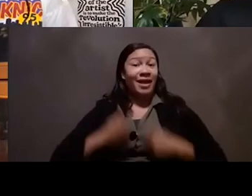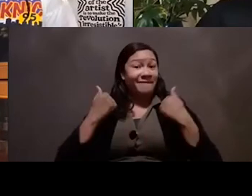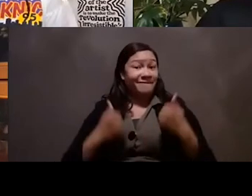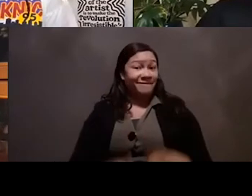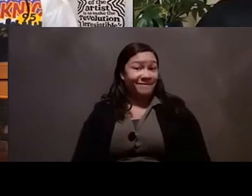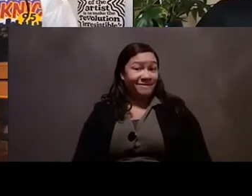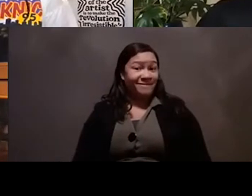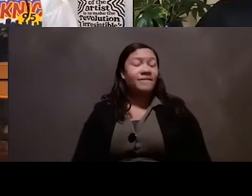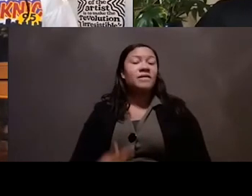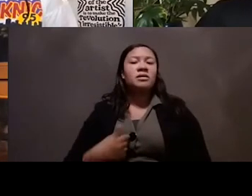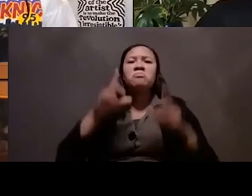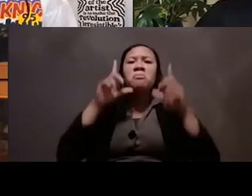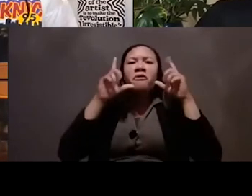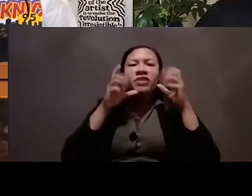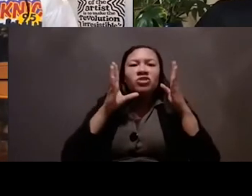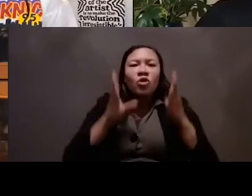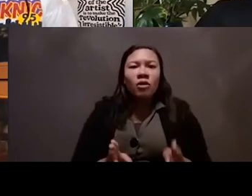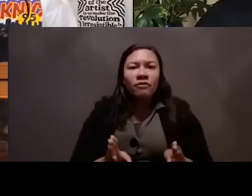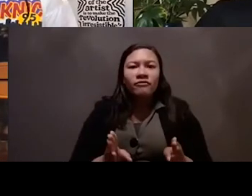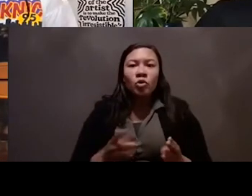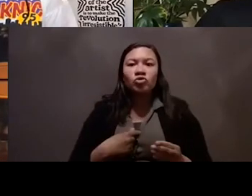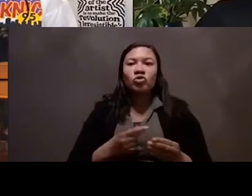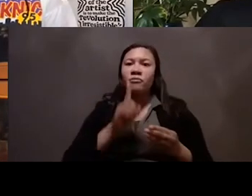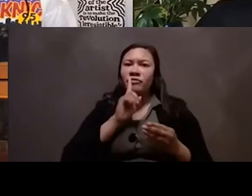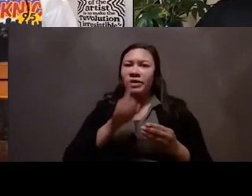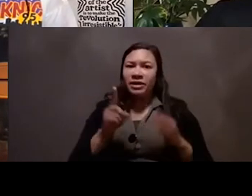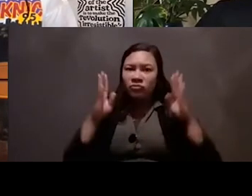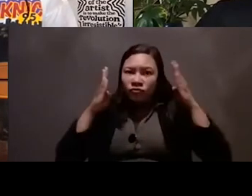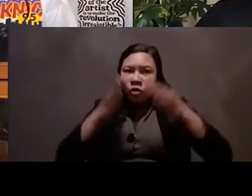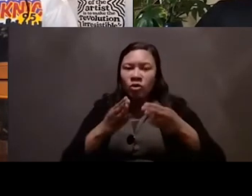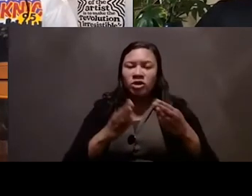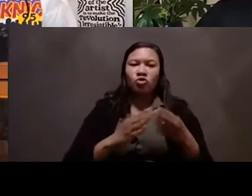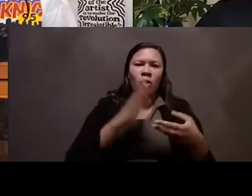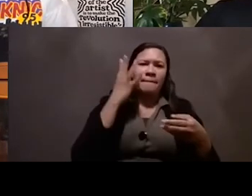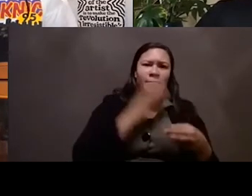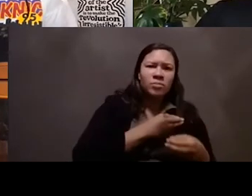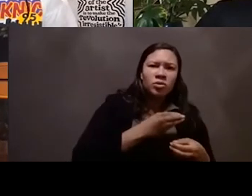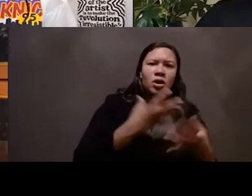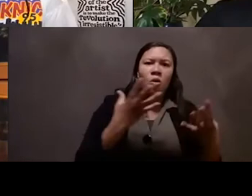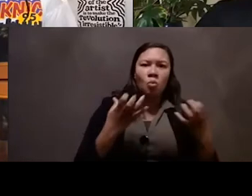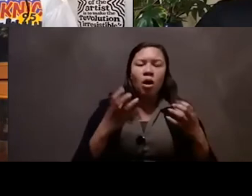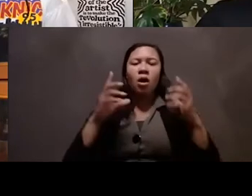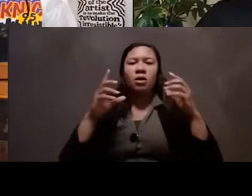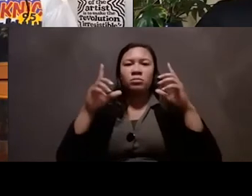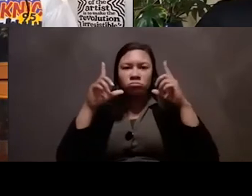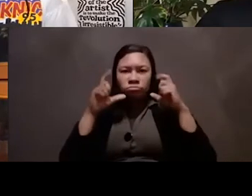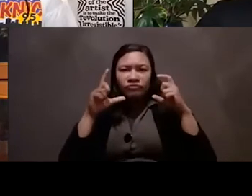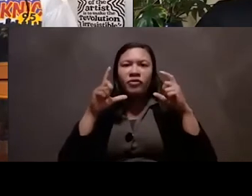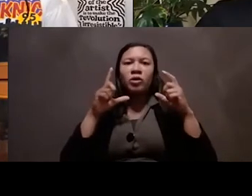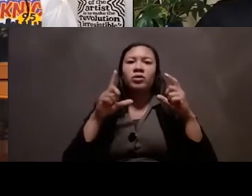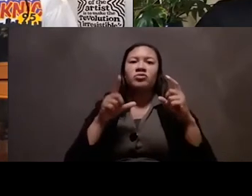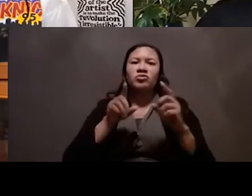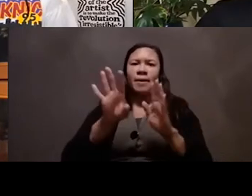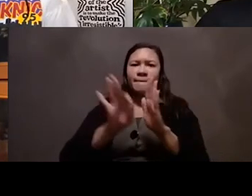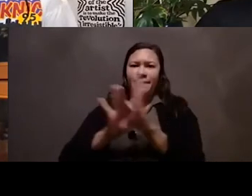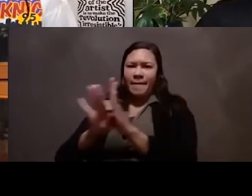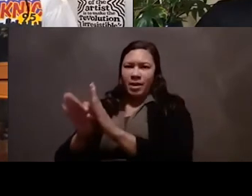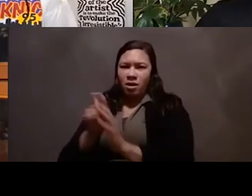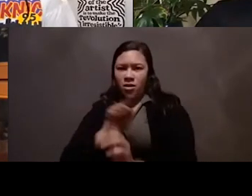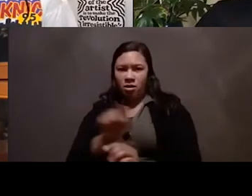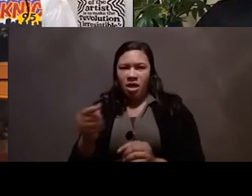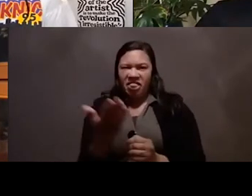I'm very invested in beauty and creating objects and photographs and things that are just beautiful